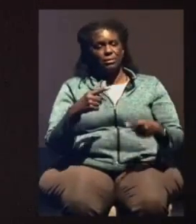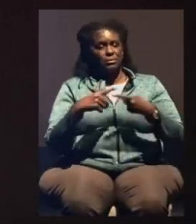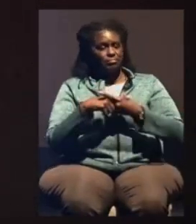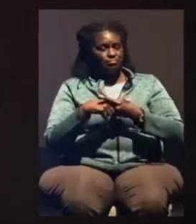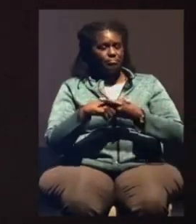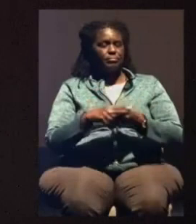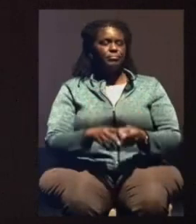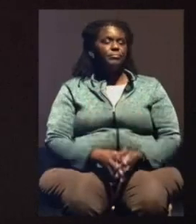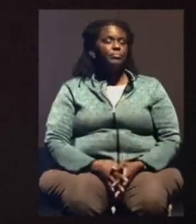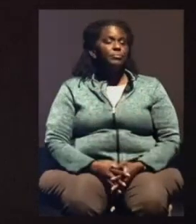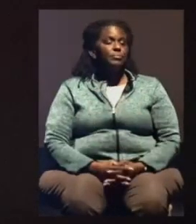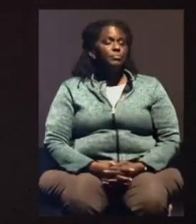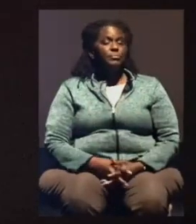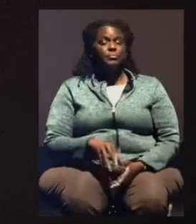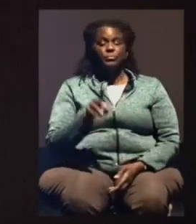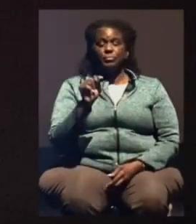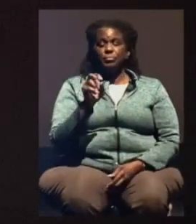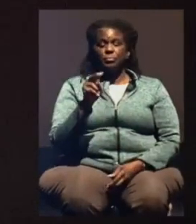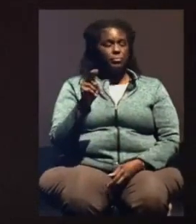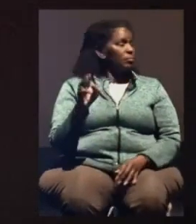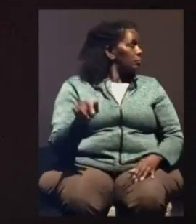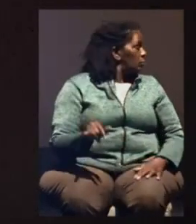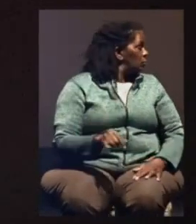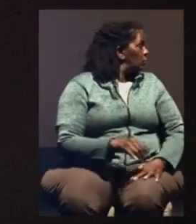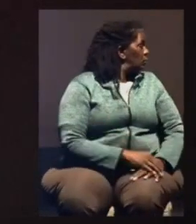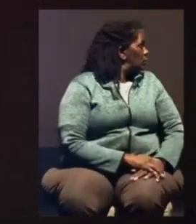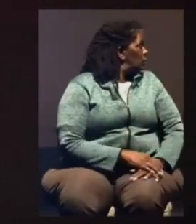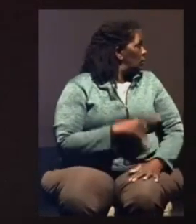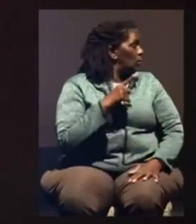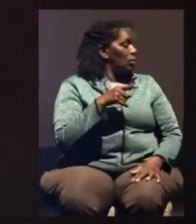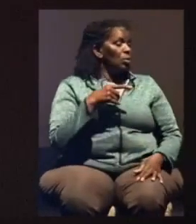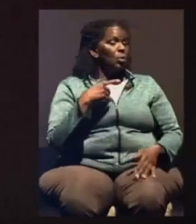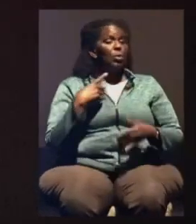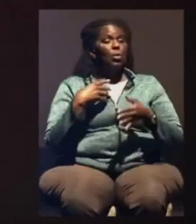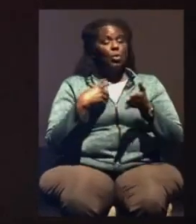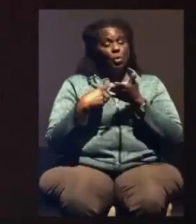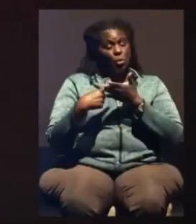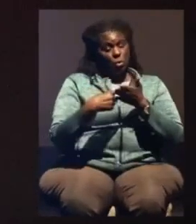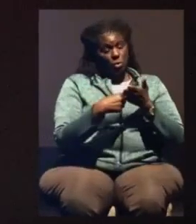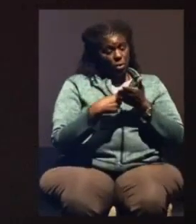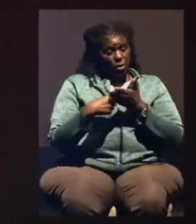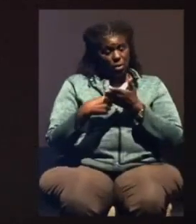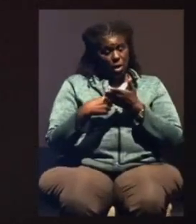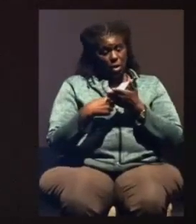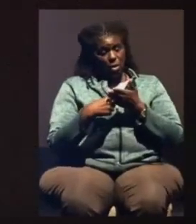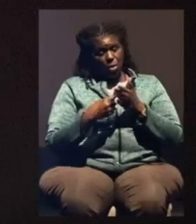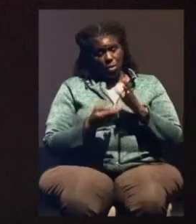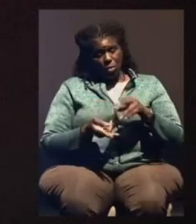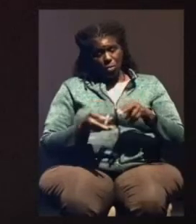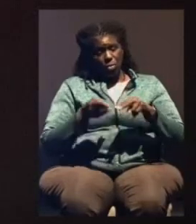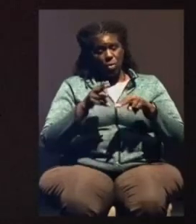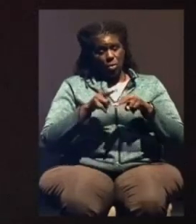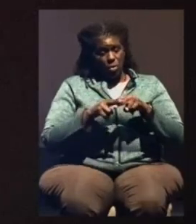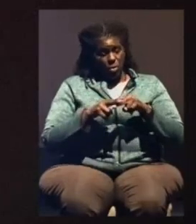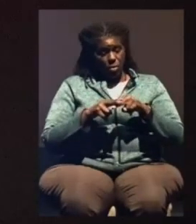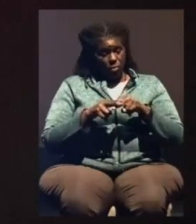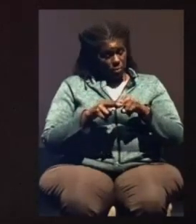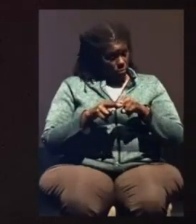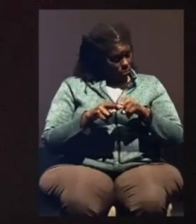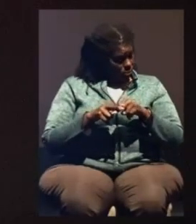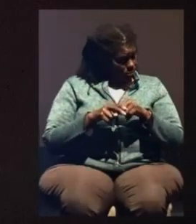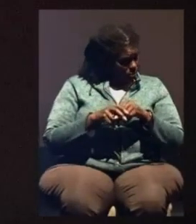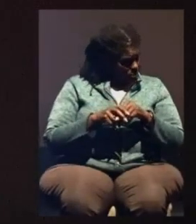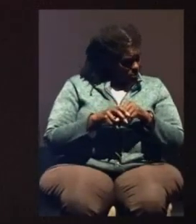back this way. So you've talked about the phenomenal growth in having a service for our University of